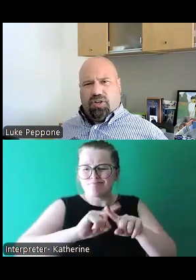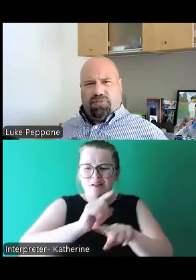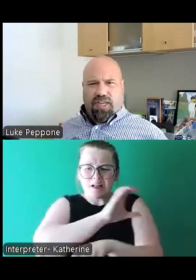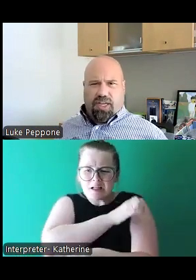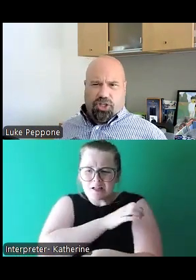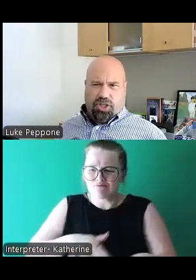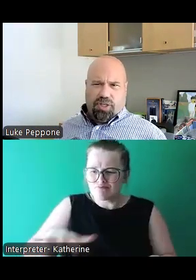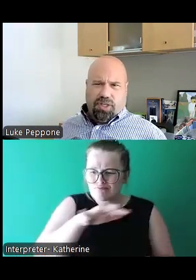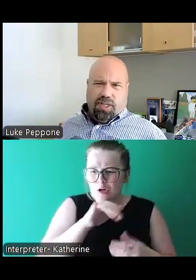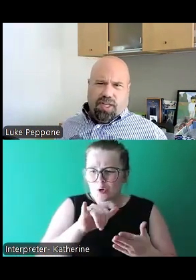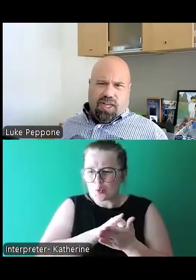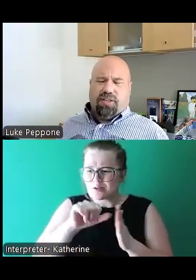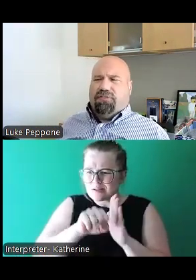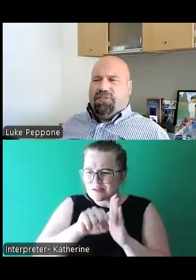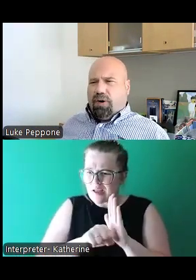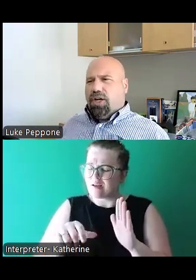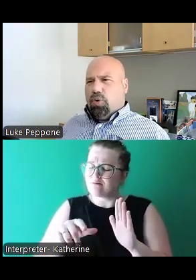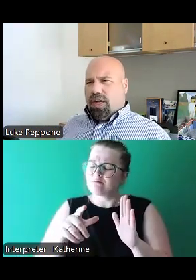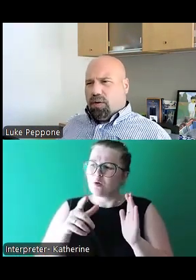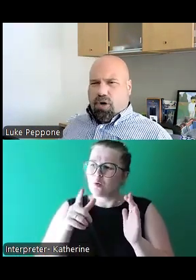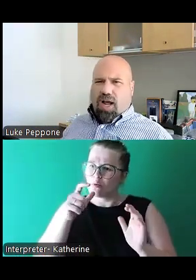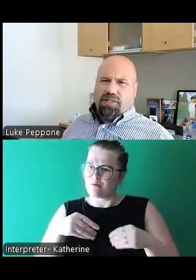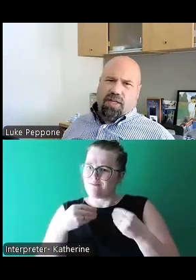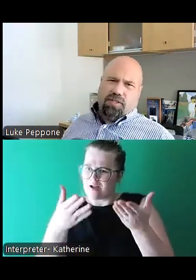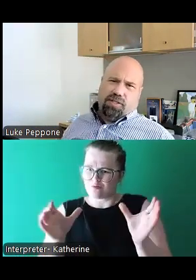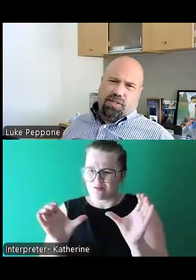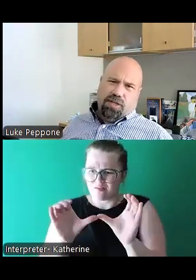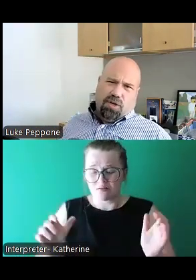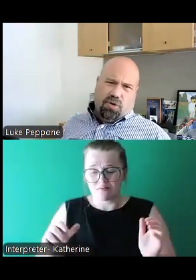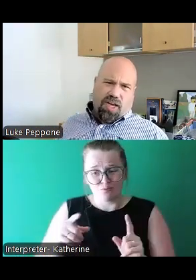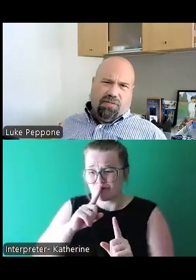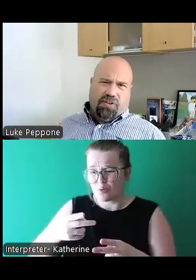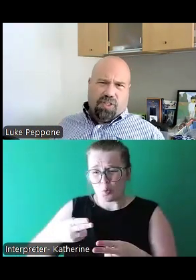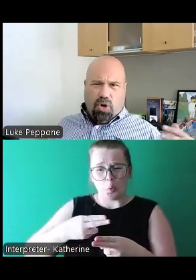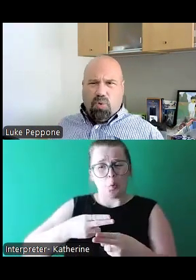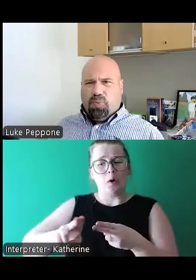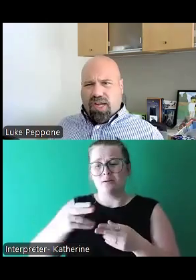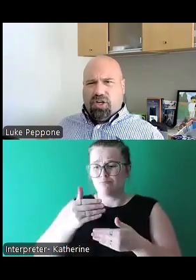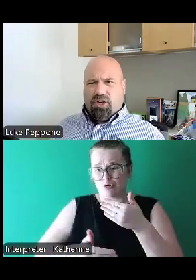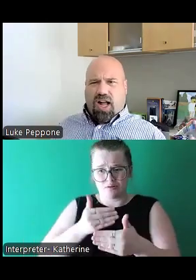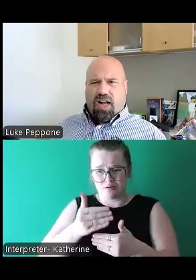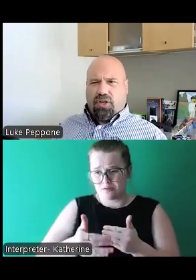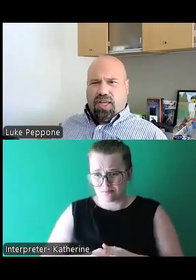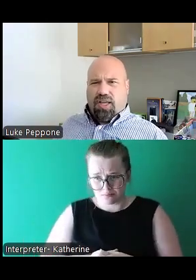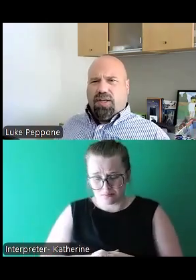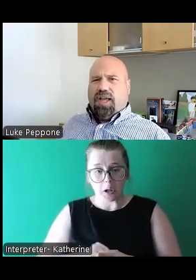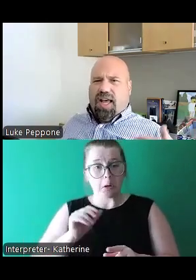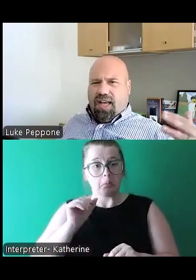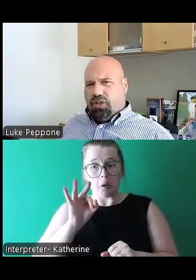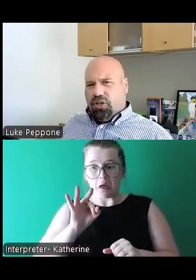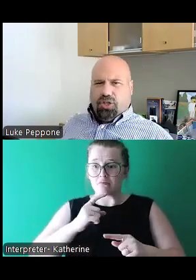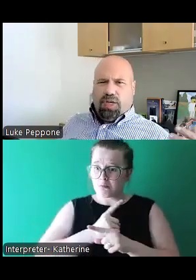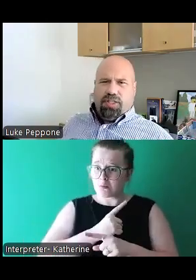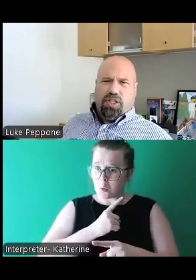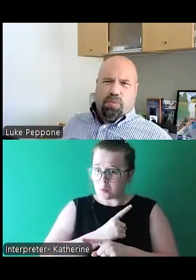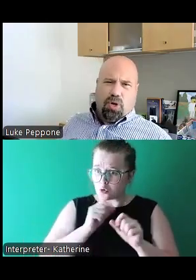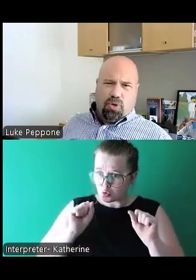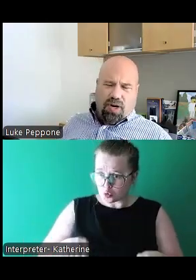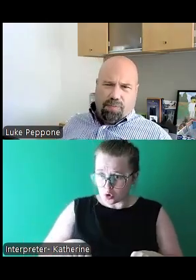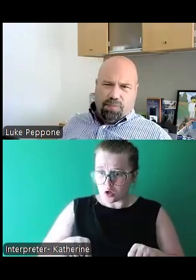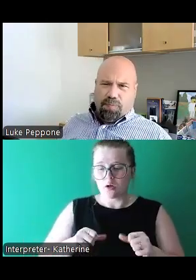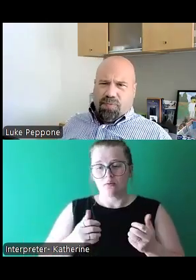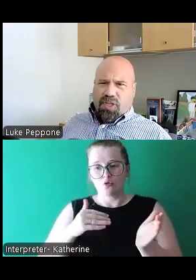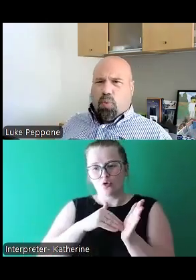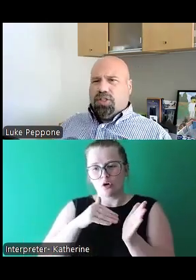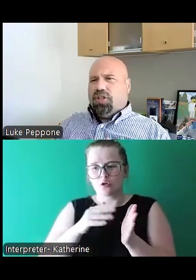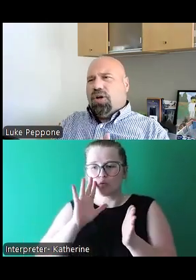providing certification. It's a very quick process. Okay, if it's appropriate, your doctor then enters you into the